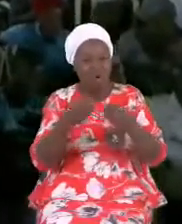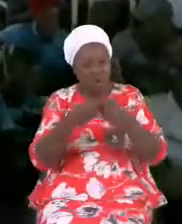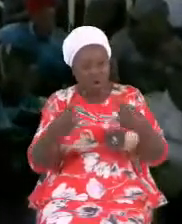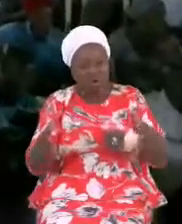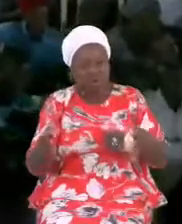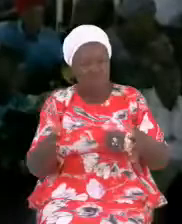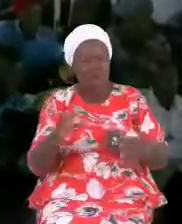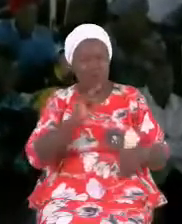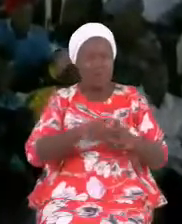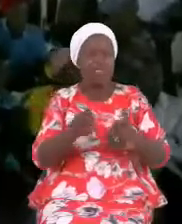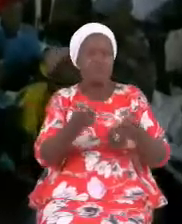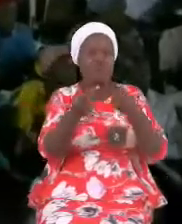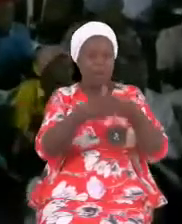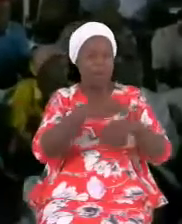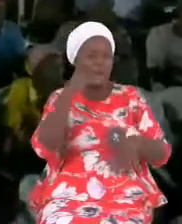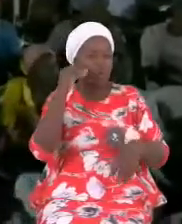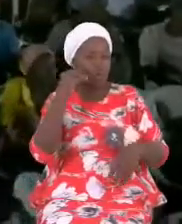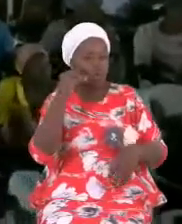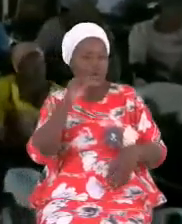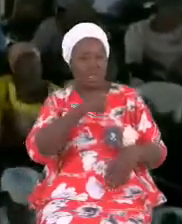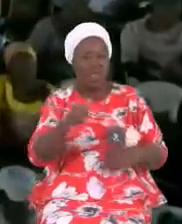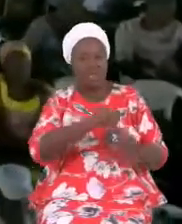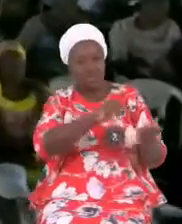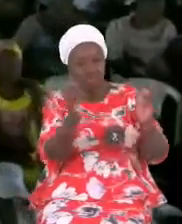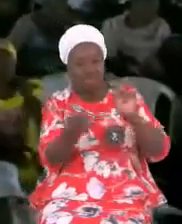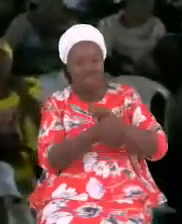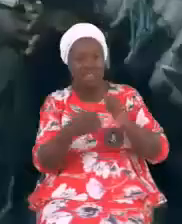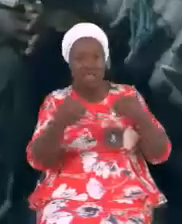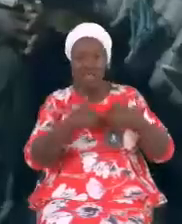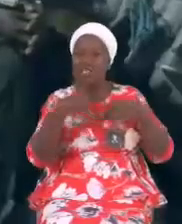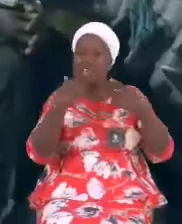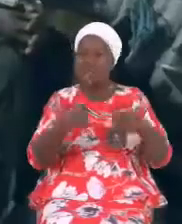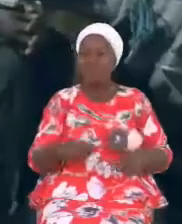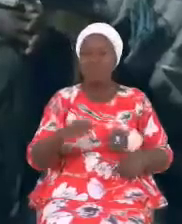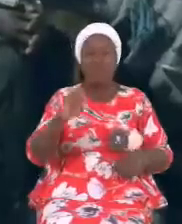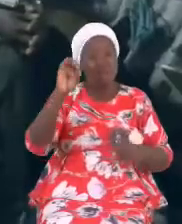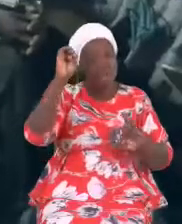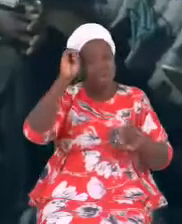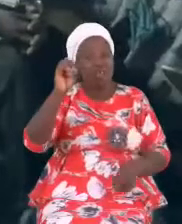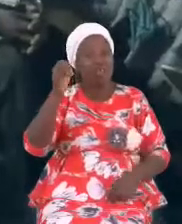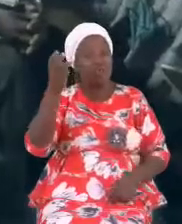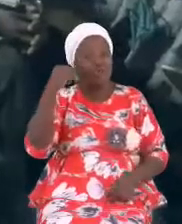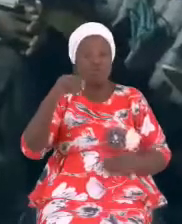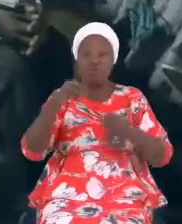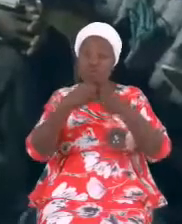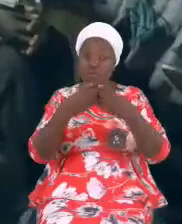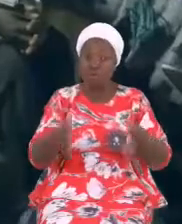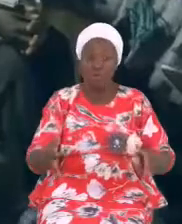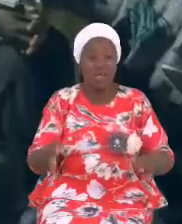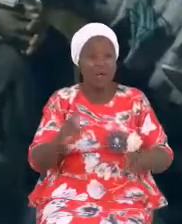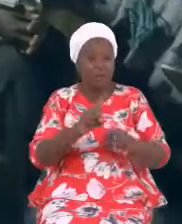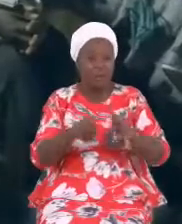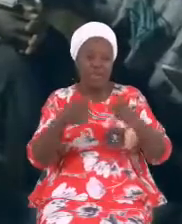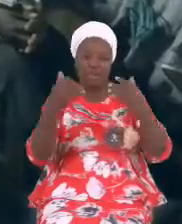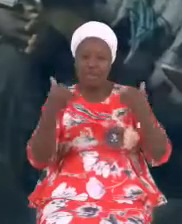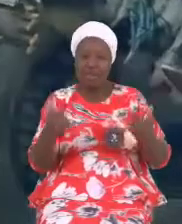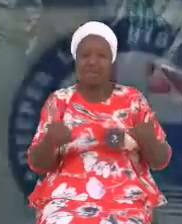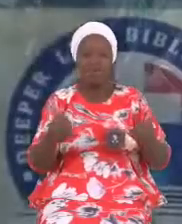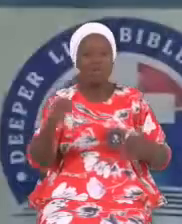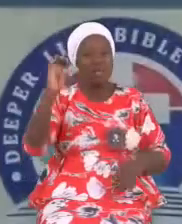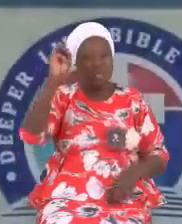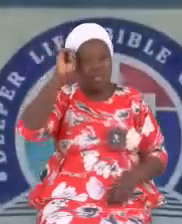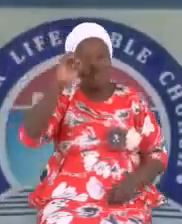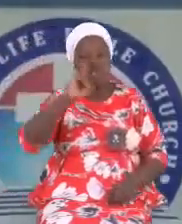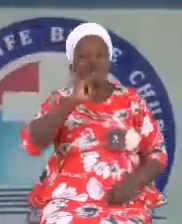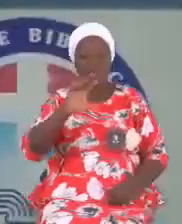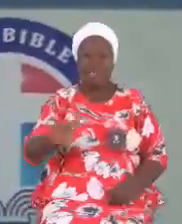He's come back home. A change had happened. He was lost, but now he is found.